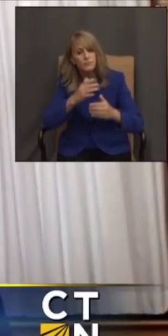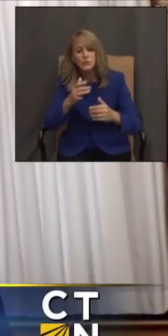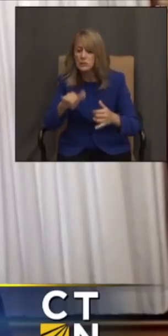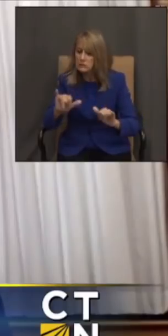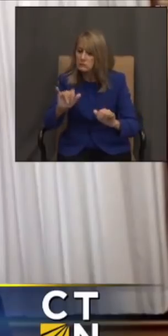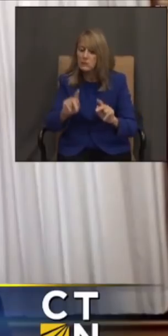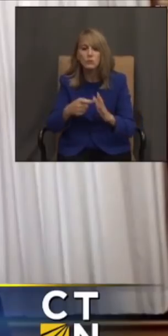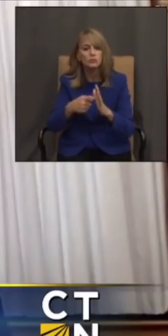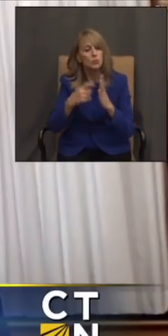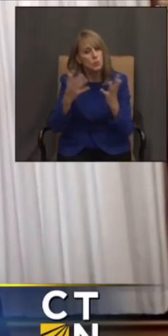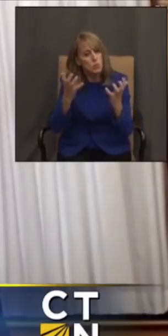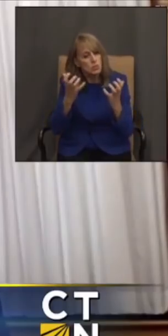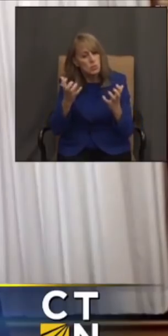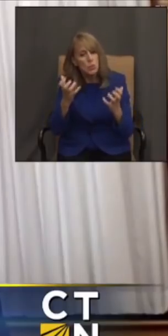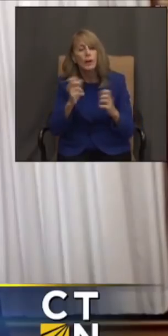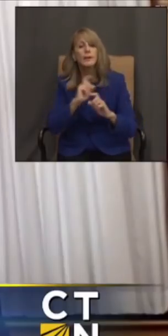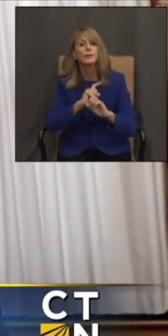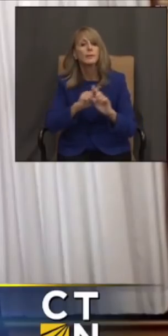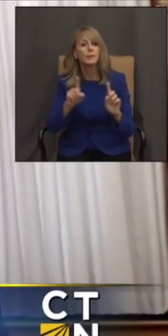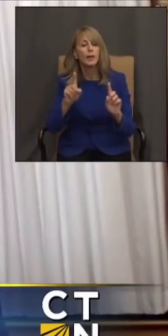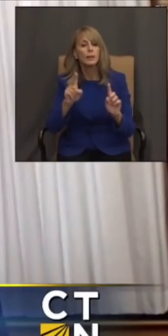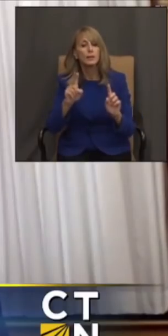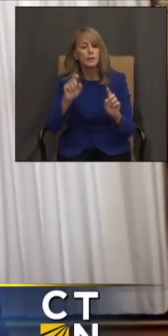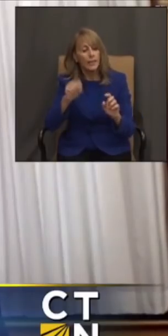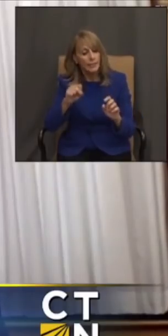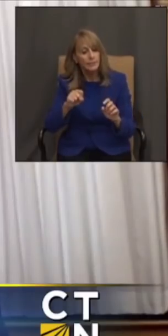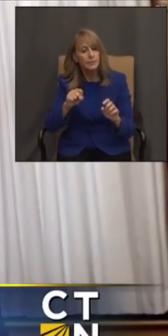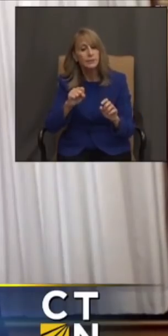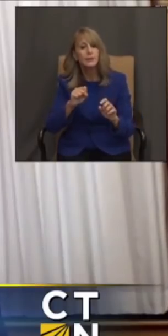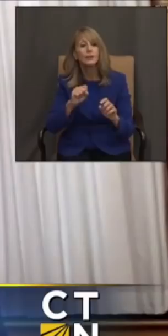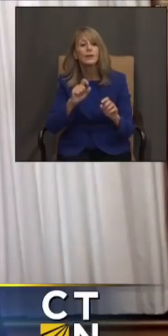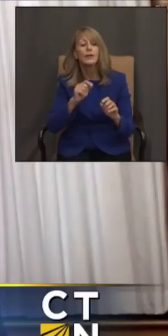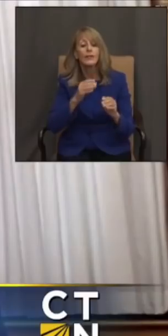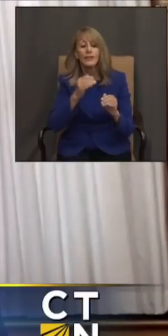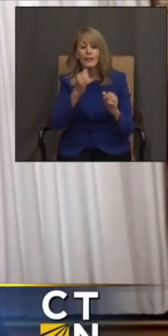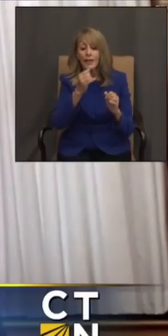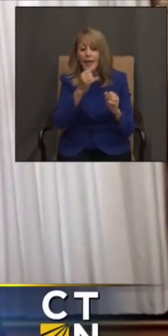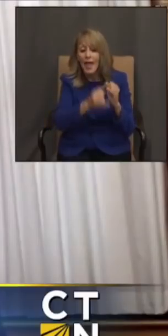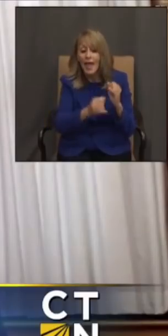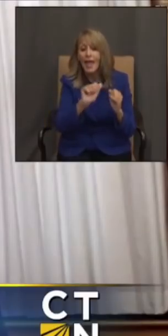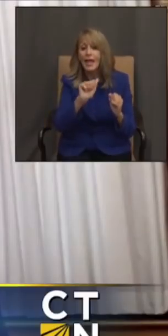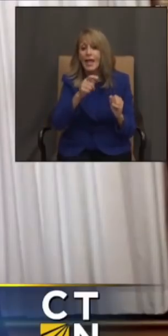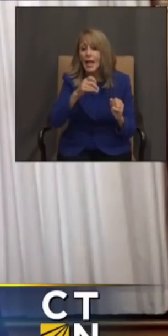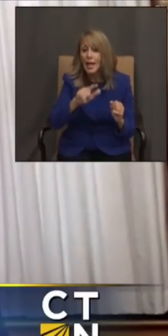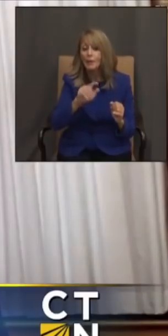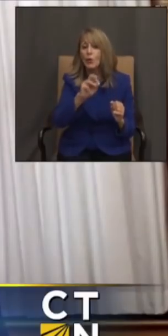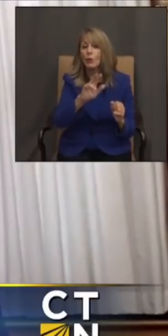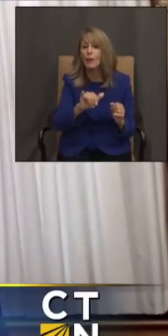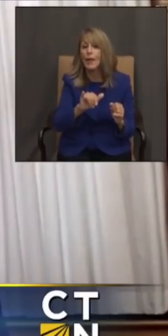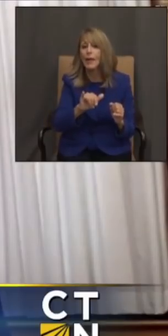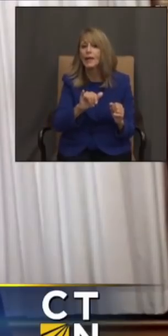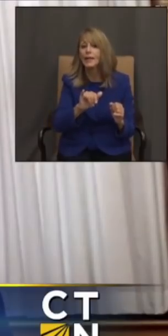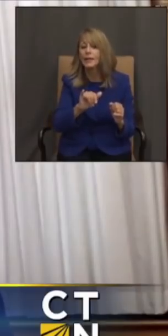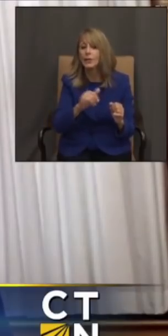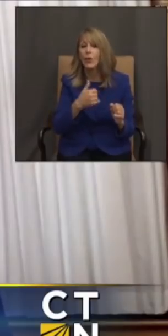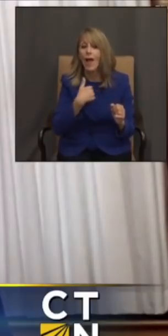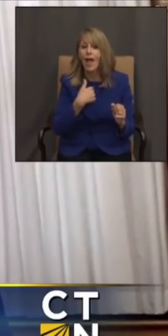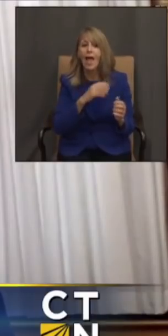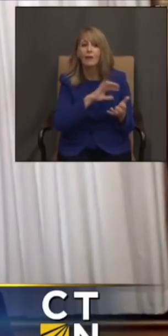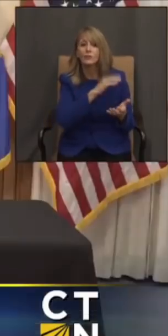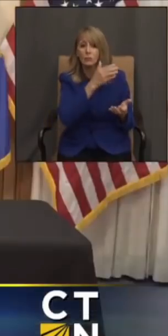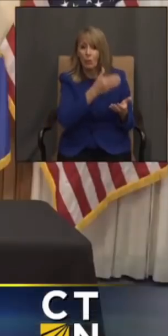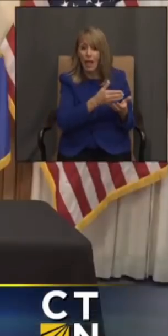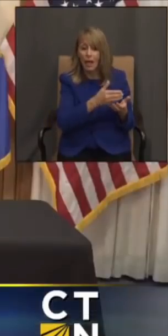signals. But you're right, the work will get harder as we get into the end of April and into May, when we will have more supply than